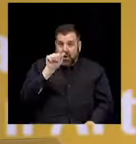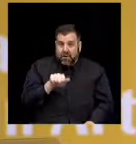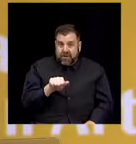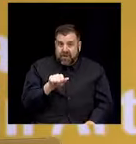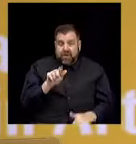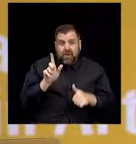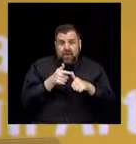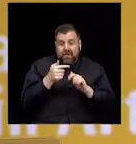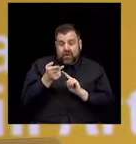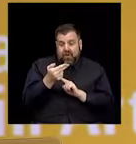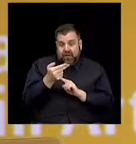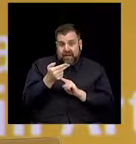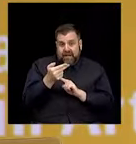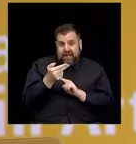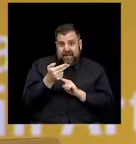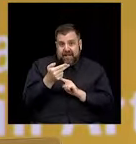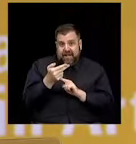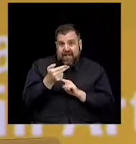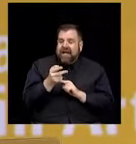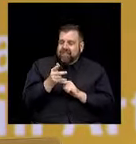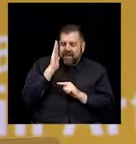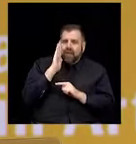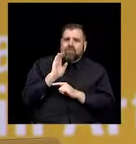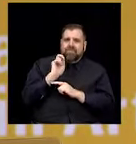check is that hotel.